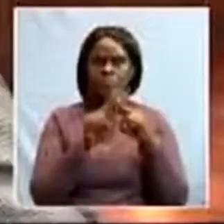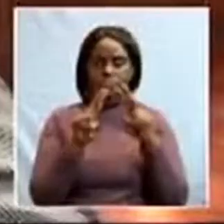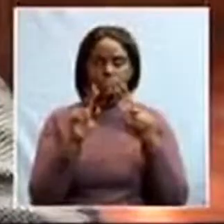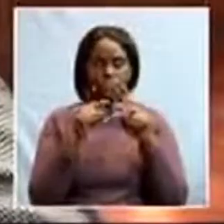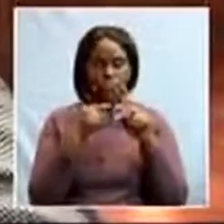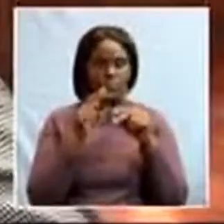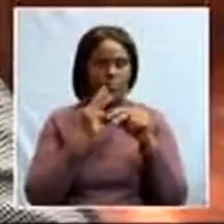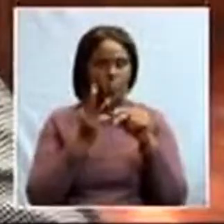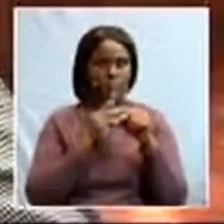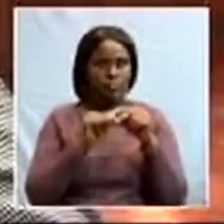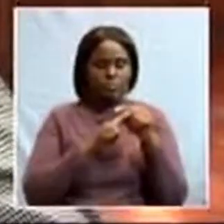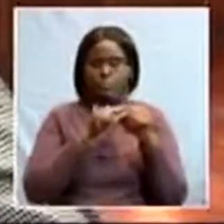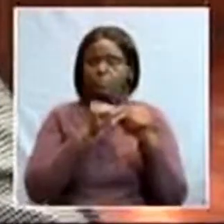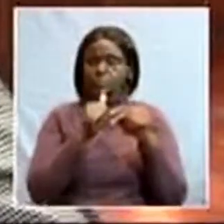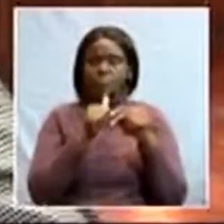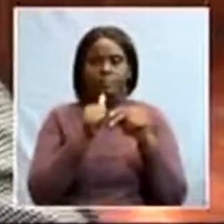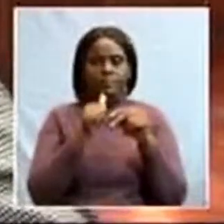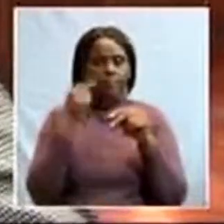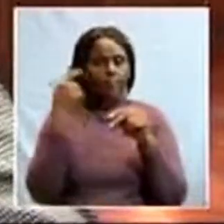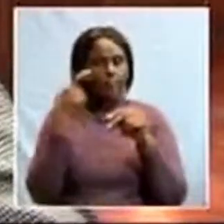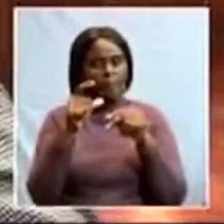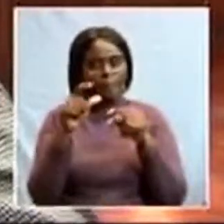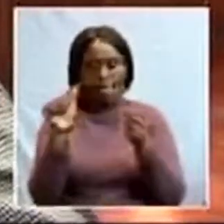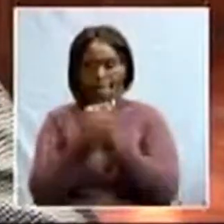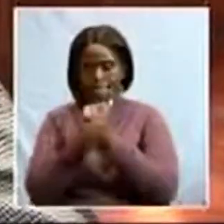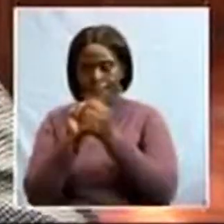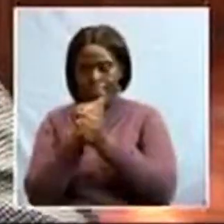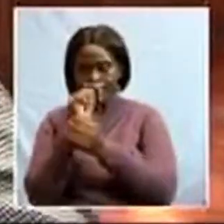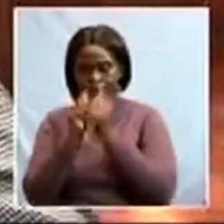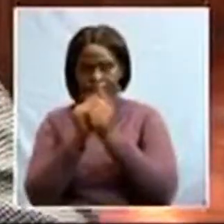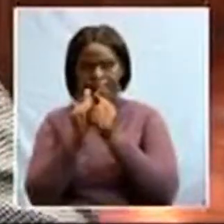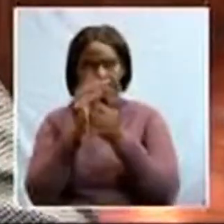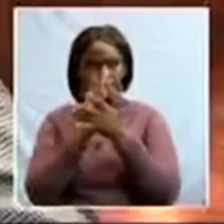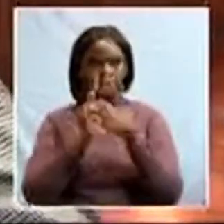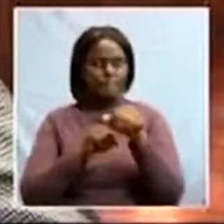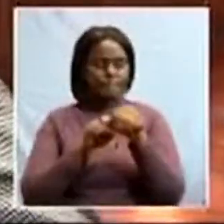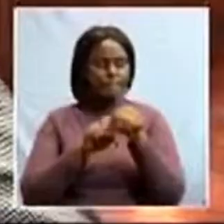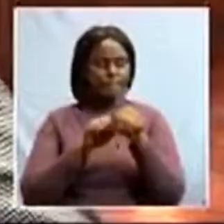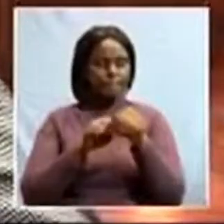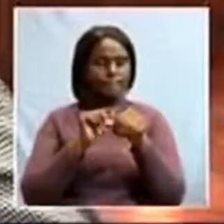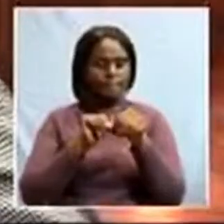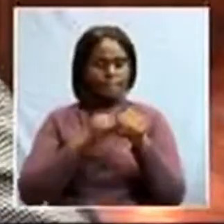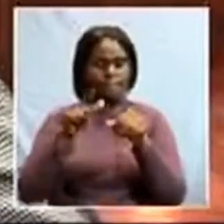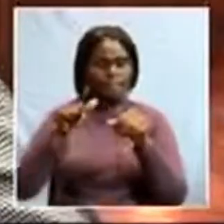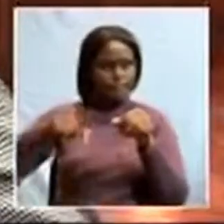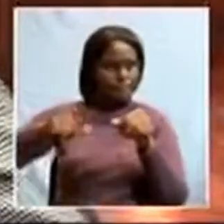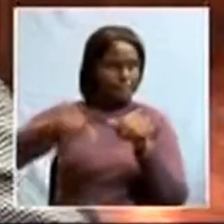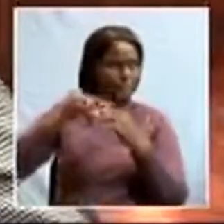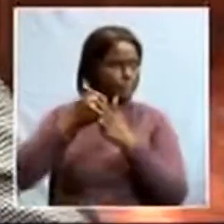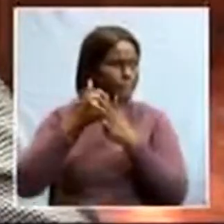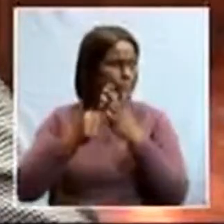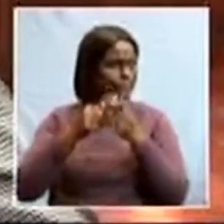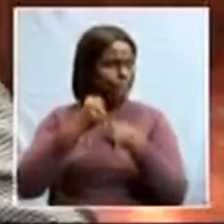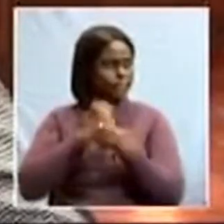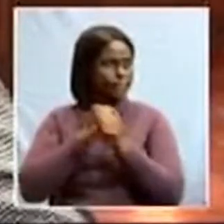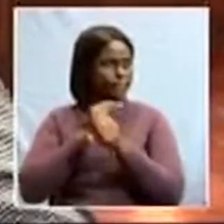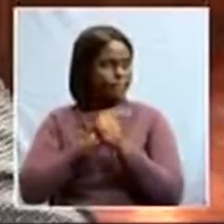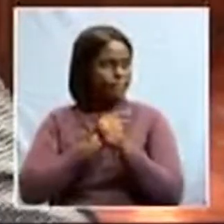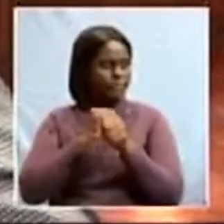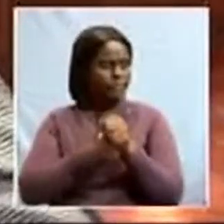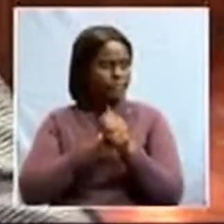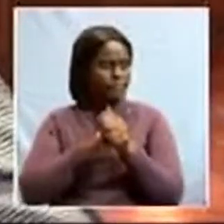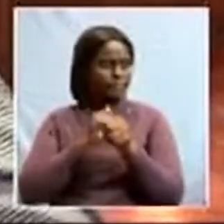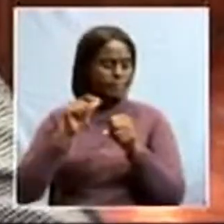didn't charge liquidated damages because I think at some point the delays were caused by us because we